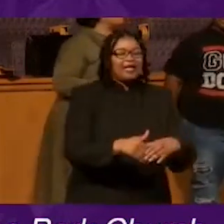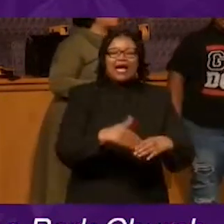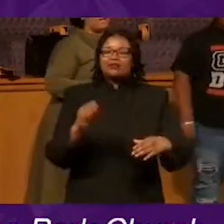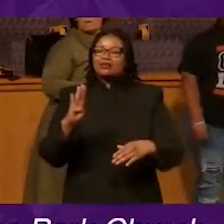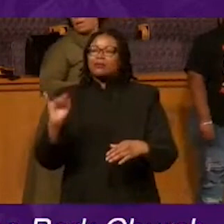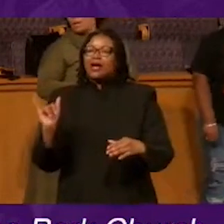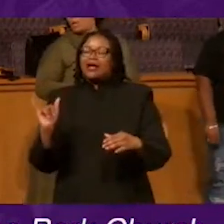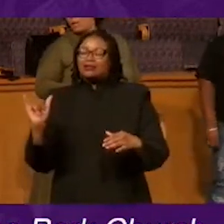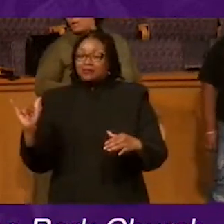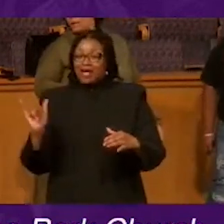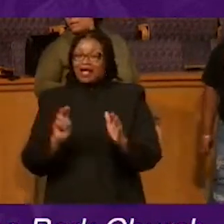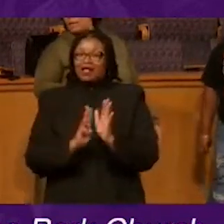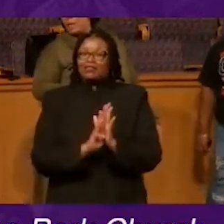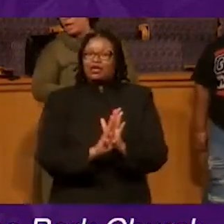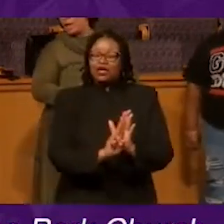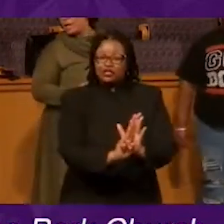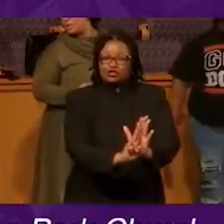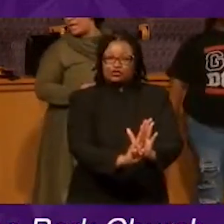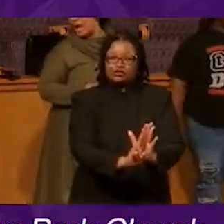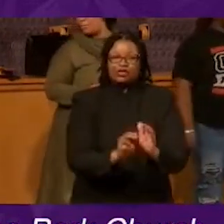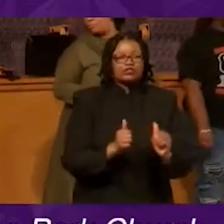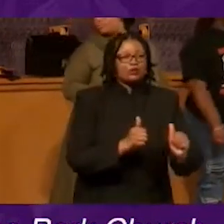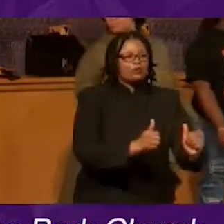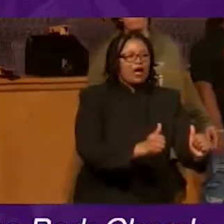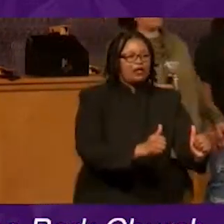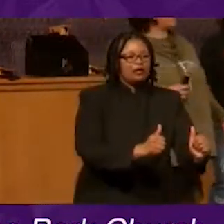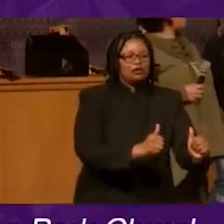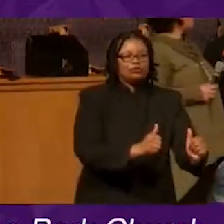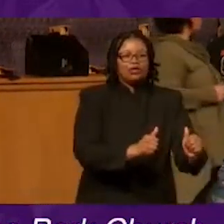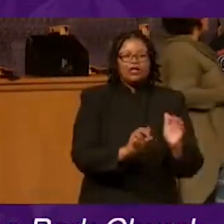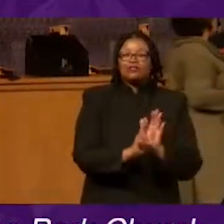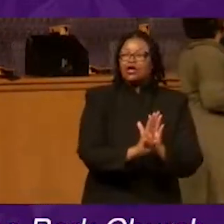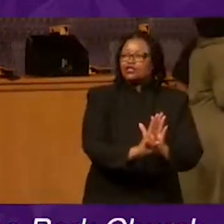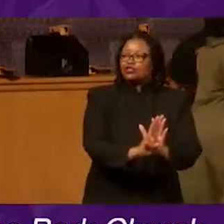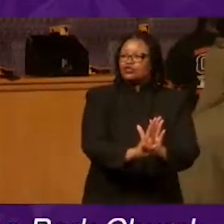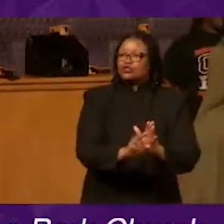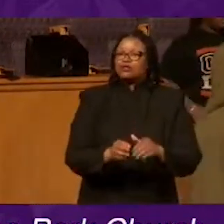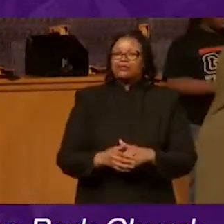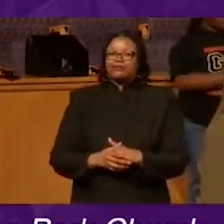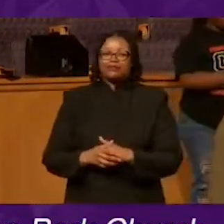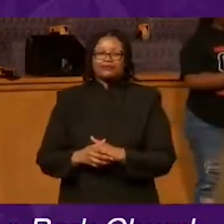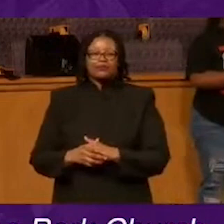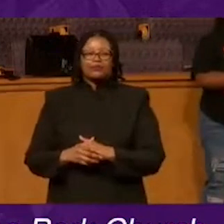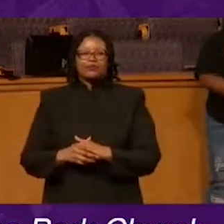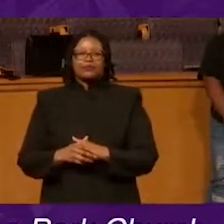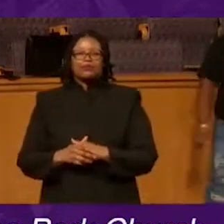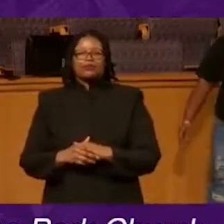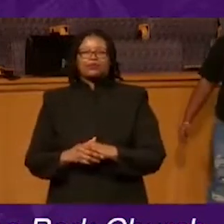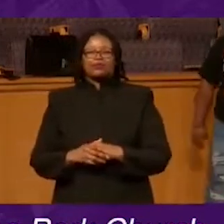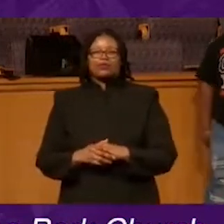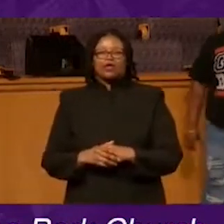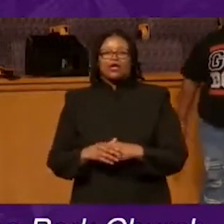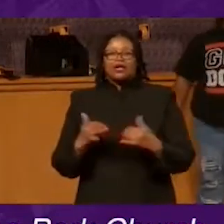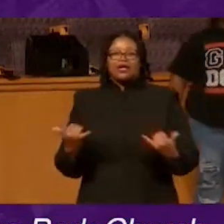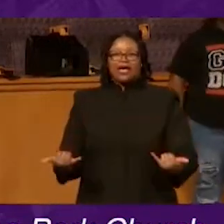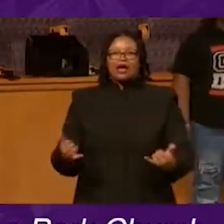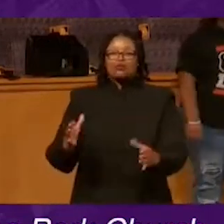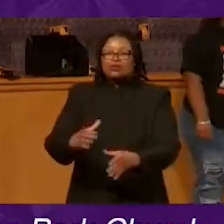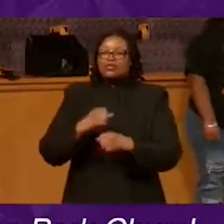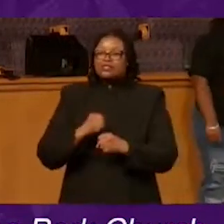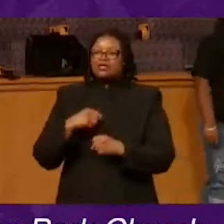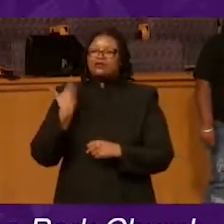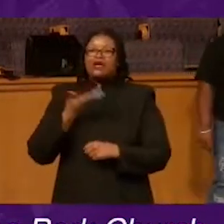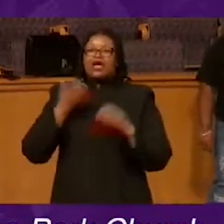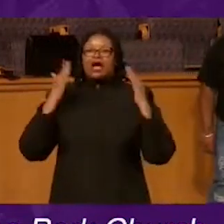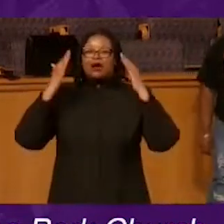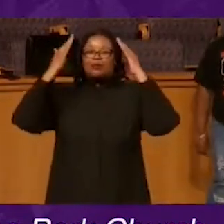by our ushers. So follow their direction as we go out. But we're now going to go back to Bishop Alexander as he gives us his final words